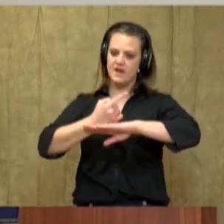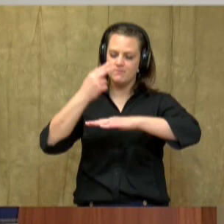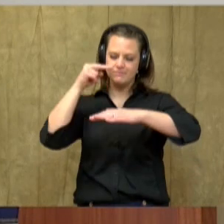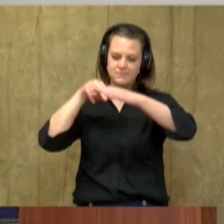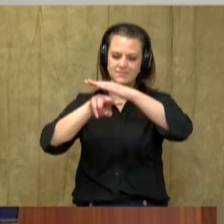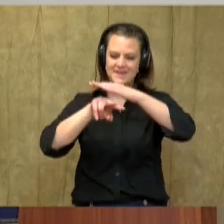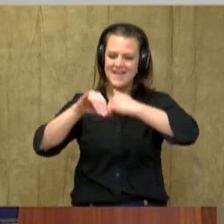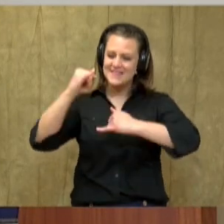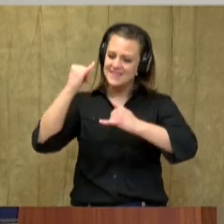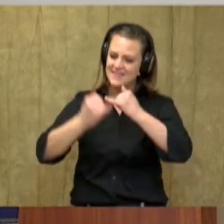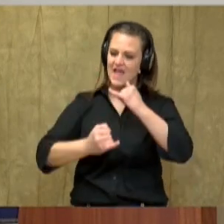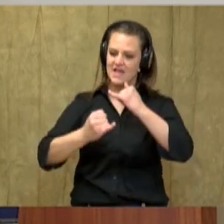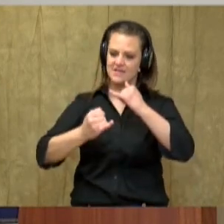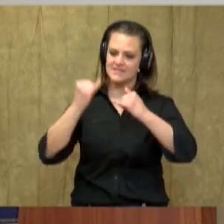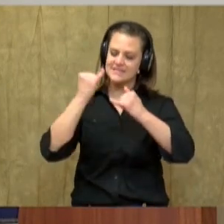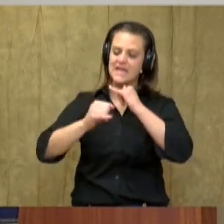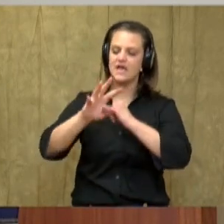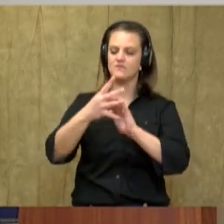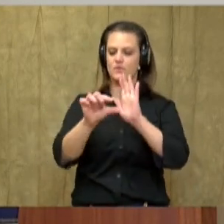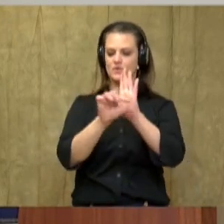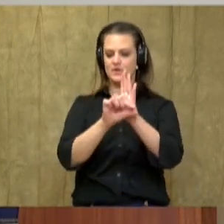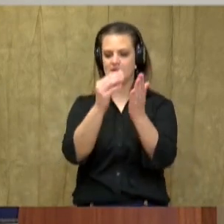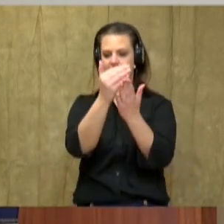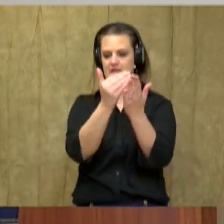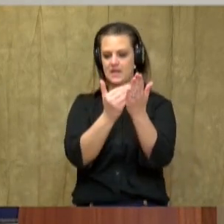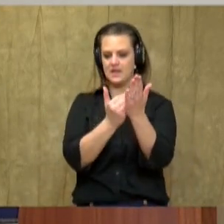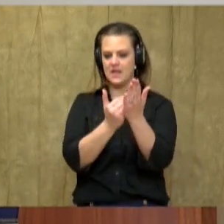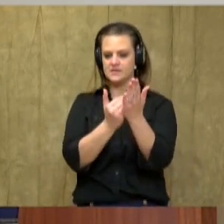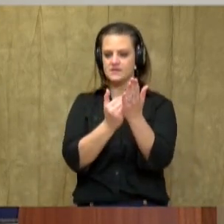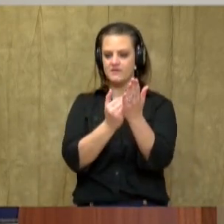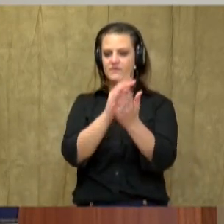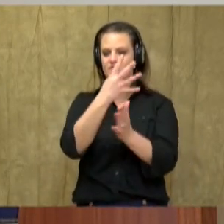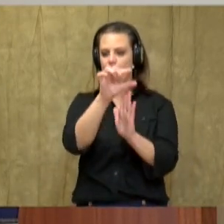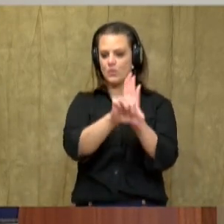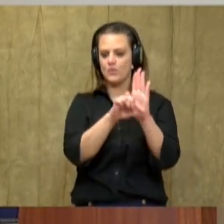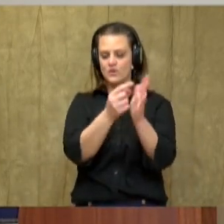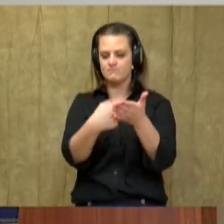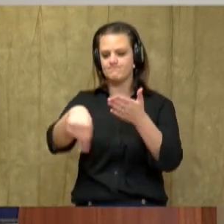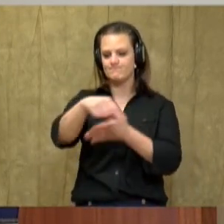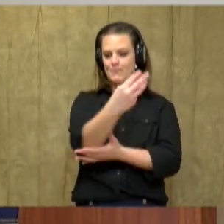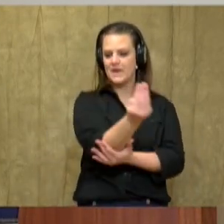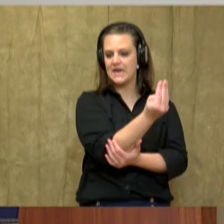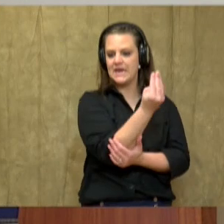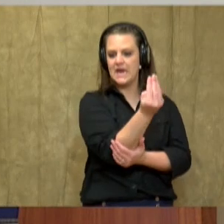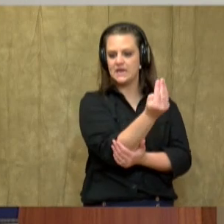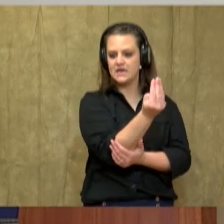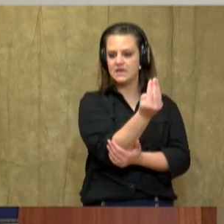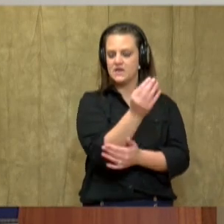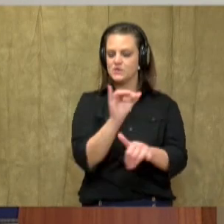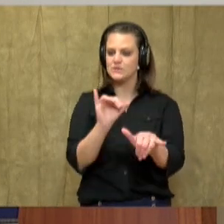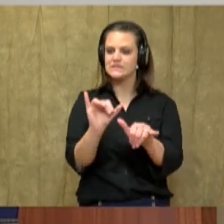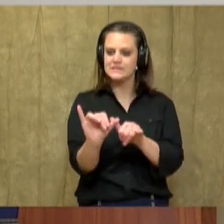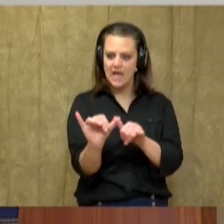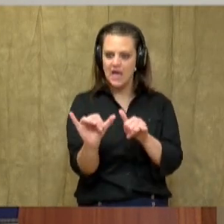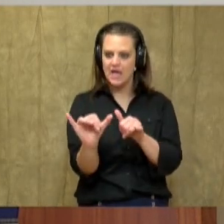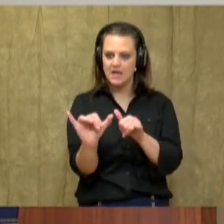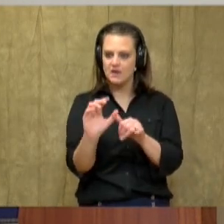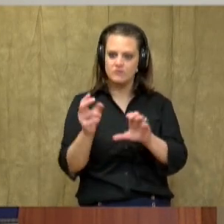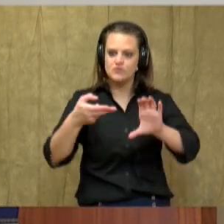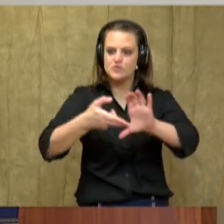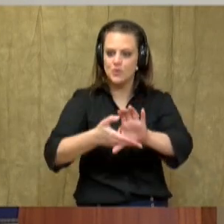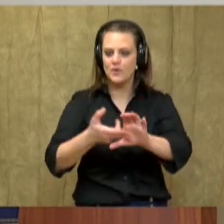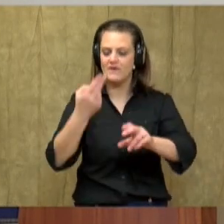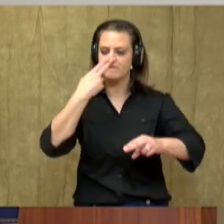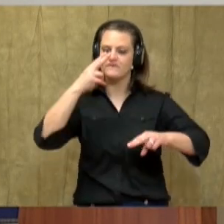our last 4th grade math lesson for 4th quarter on Monday. Please stay tuned because I have a fun